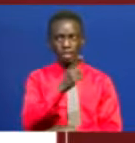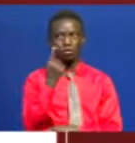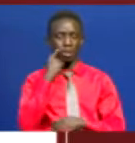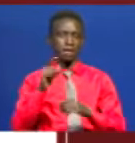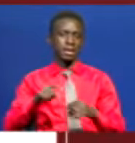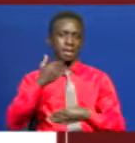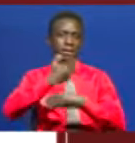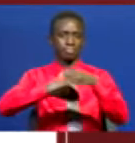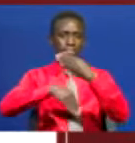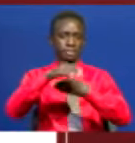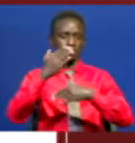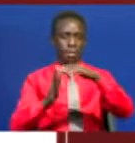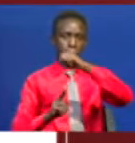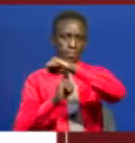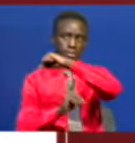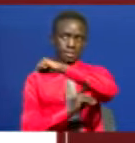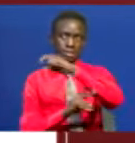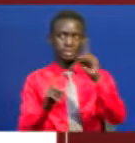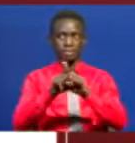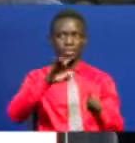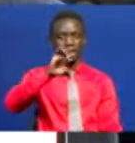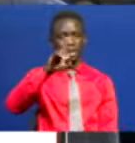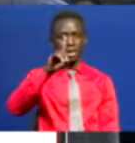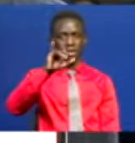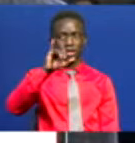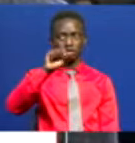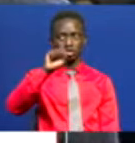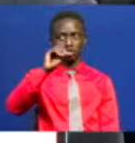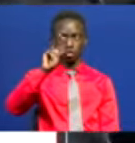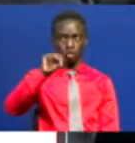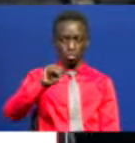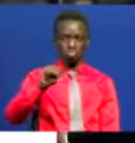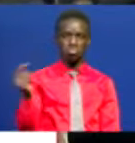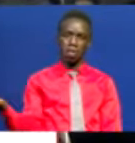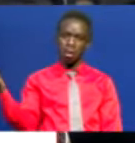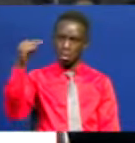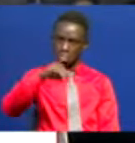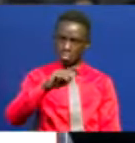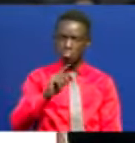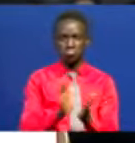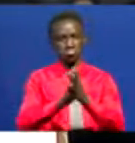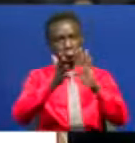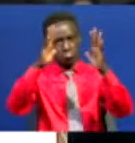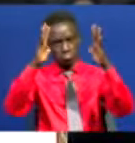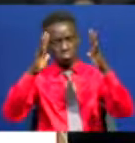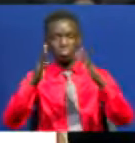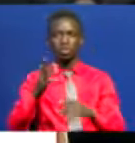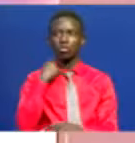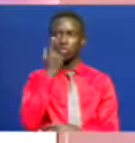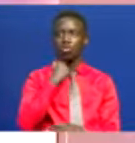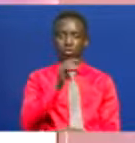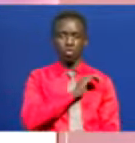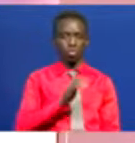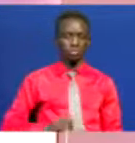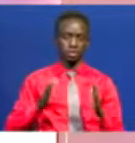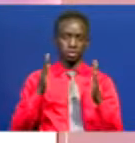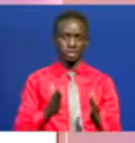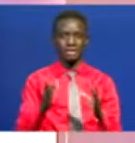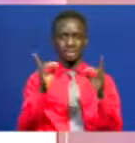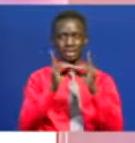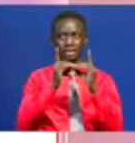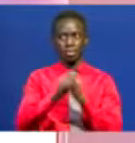wa Uasin Gishu Edison Nyale ambaye alihudhuria hafla hiyo alipongeza juhudi za afisi ya Commissioner wa ulinzi wa data za kutoa ufahamu